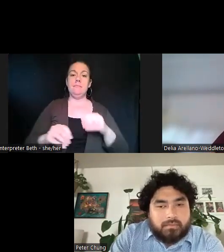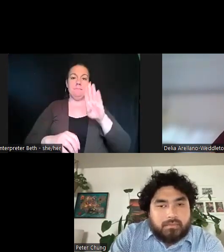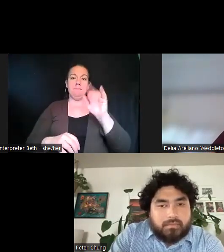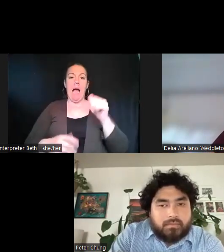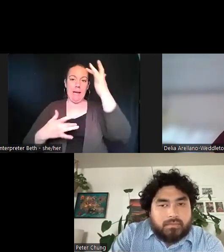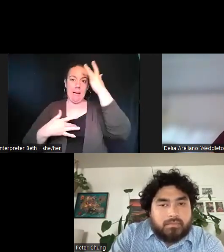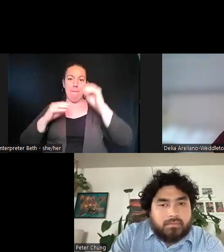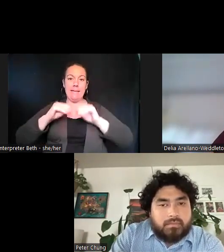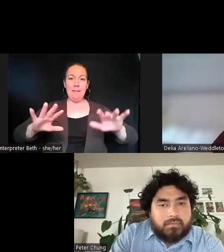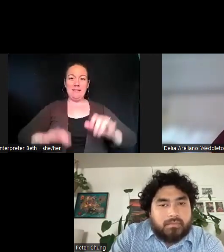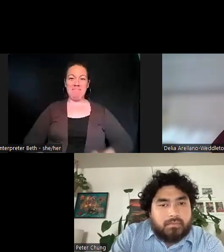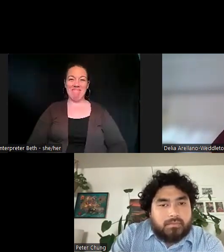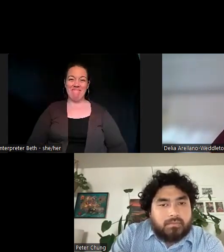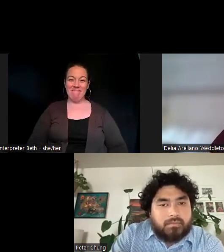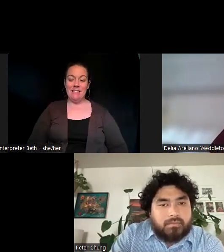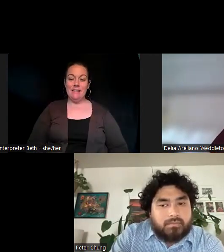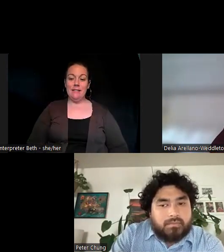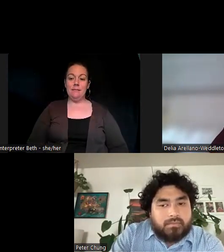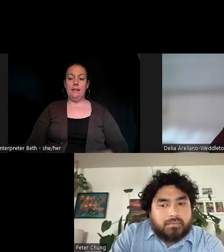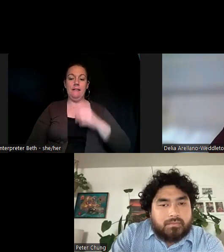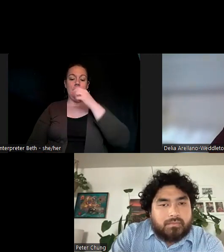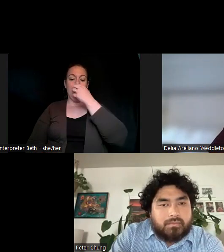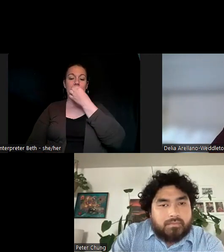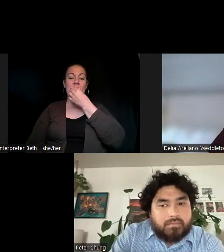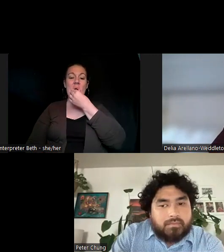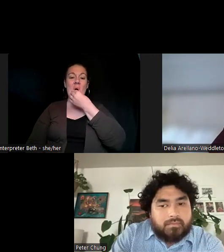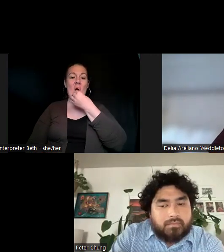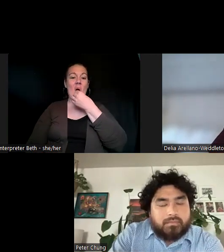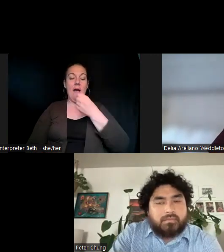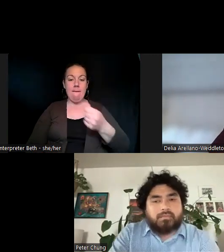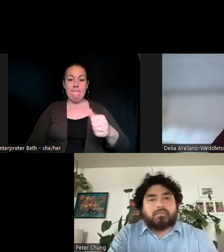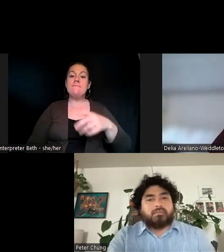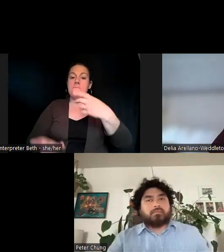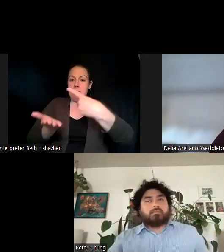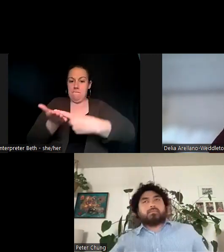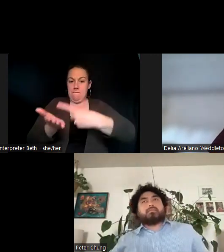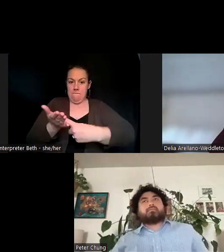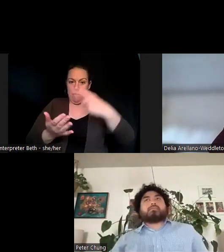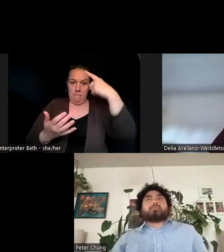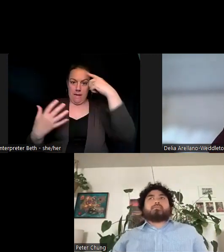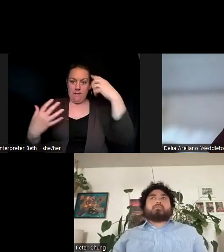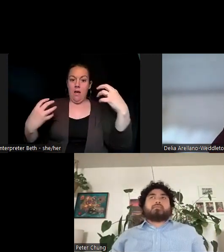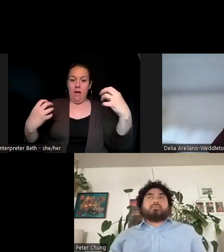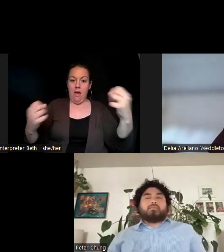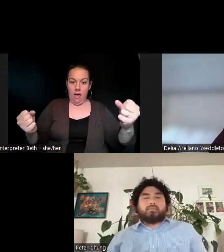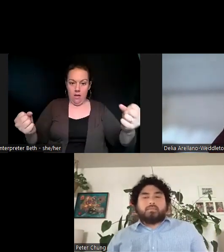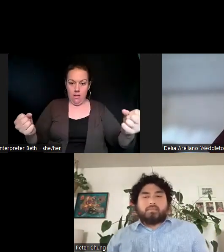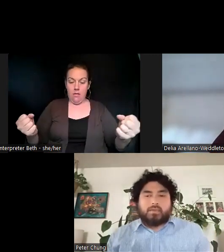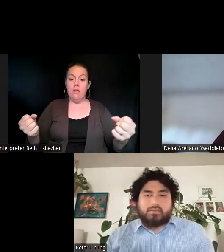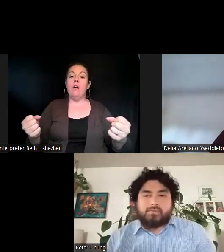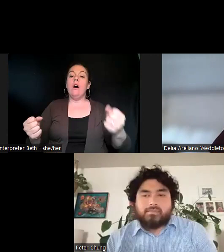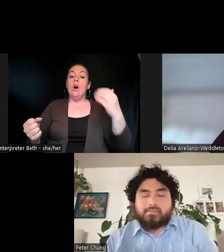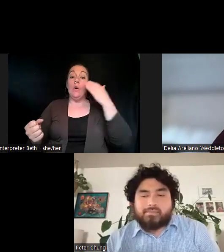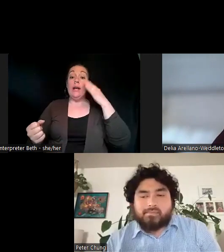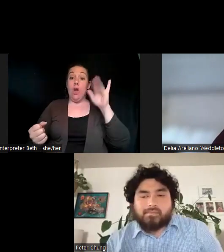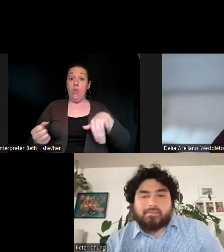Yeah, I would say nationally there has been a very large push to be addressing mental health. We know that students have